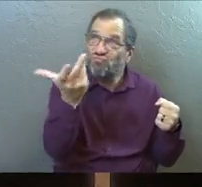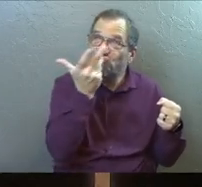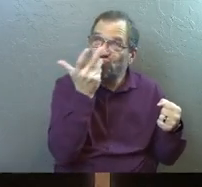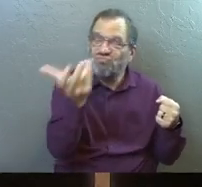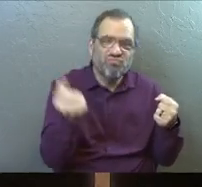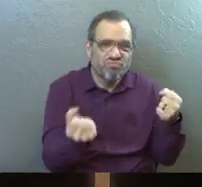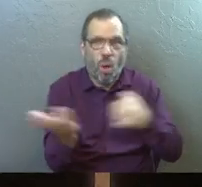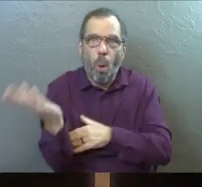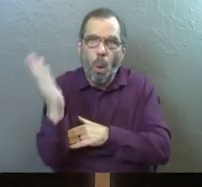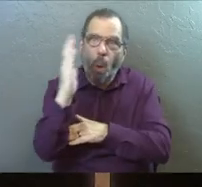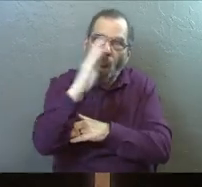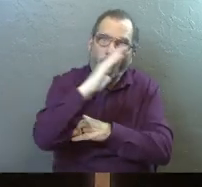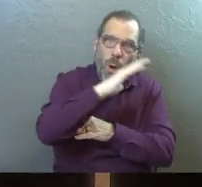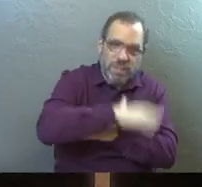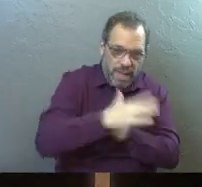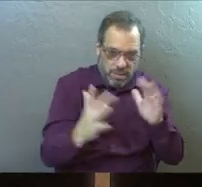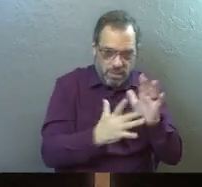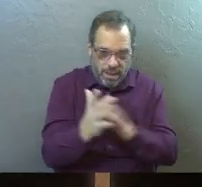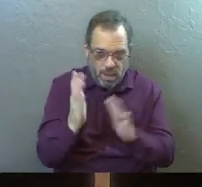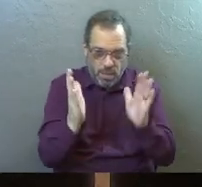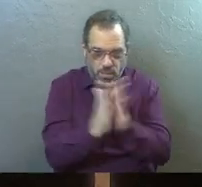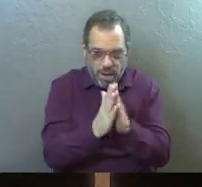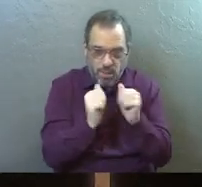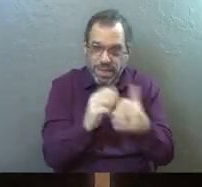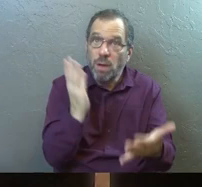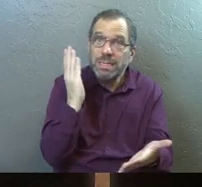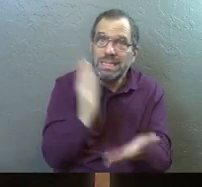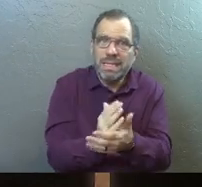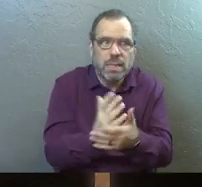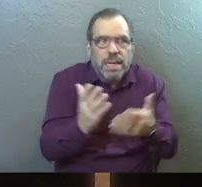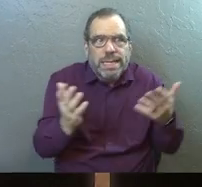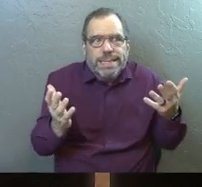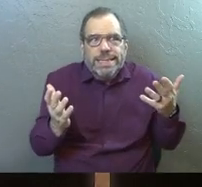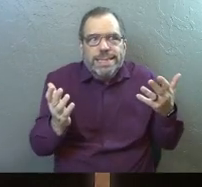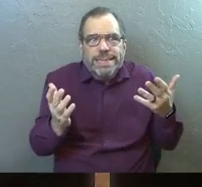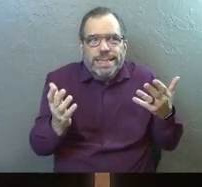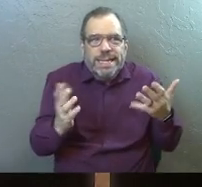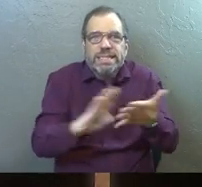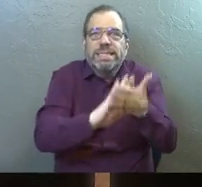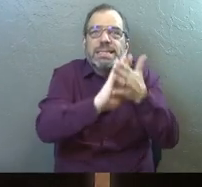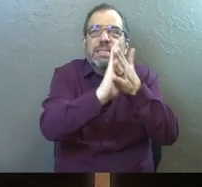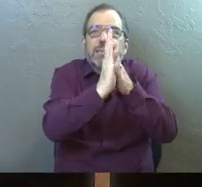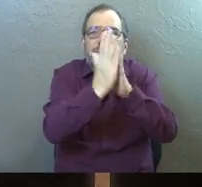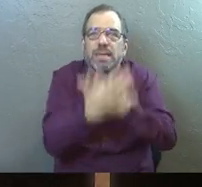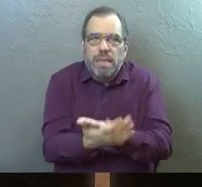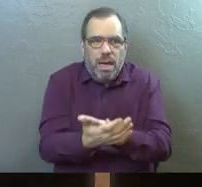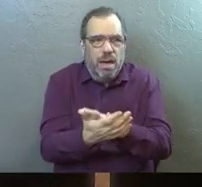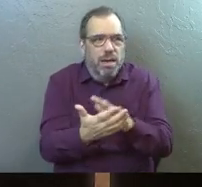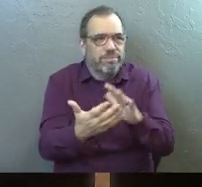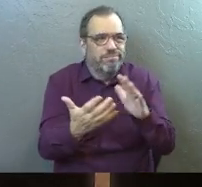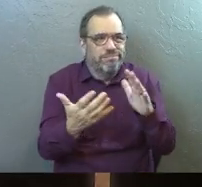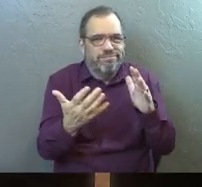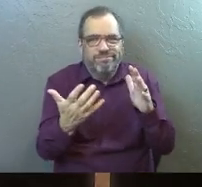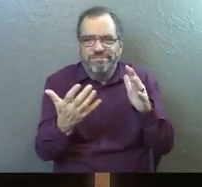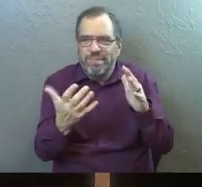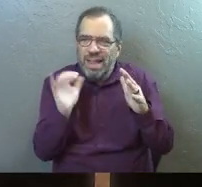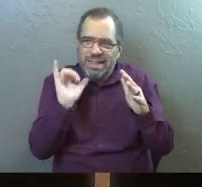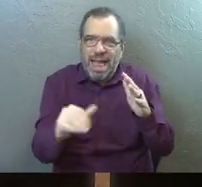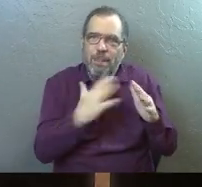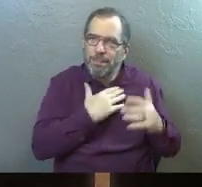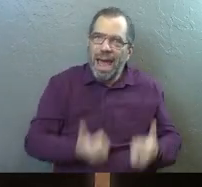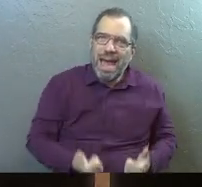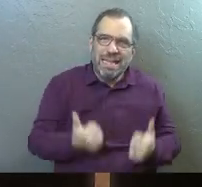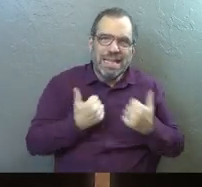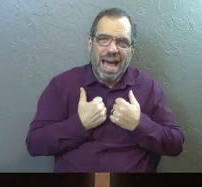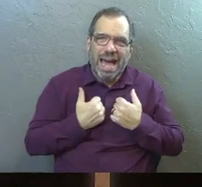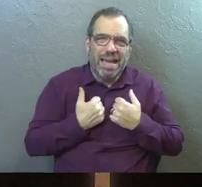God all day long, the scripture talks about pray without ceasing. It just kind of evolved and it grew organically in my